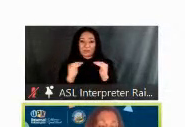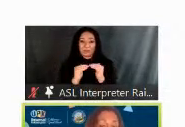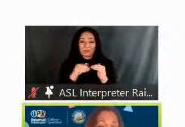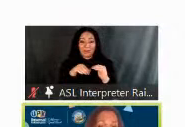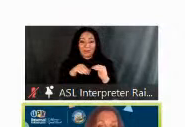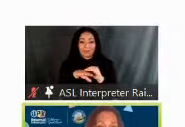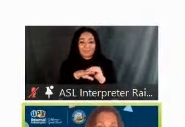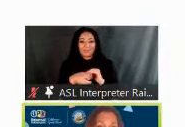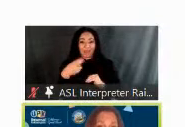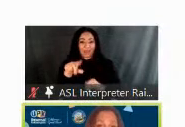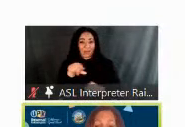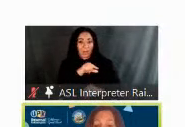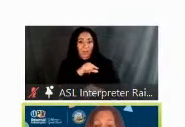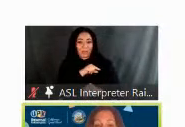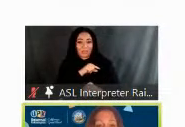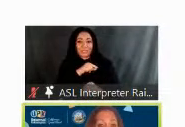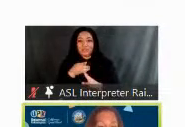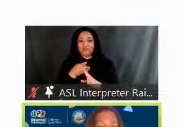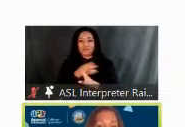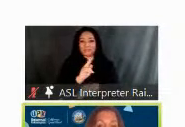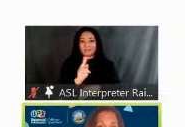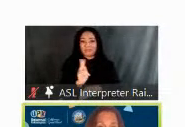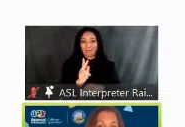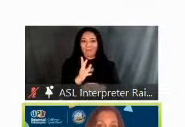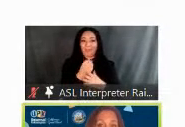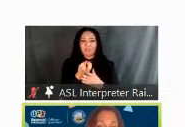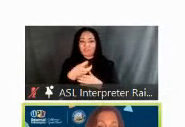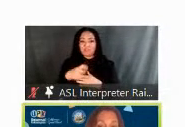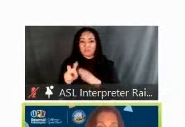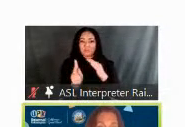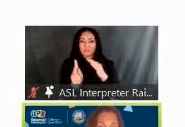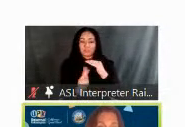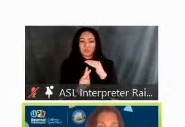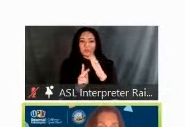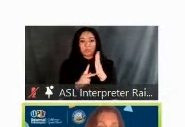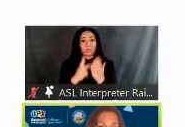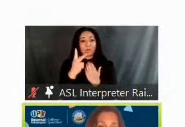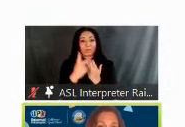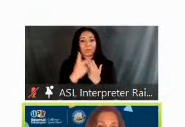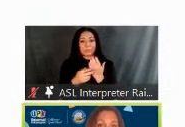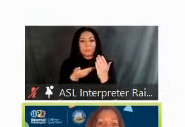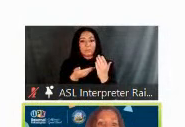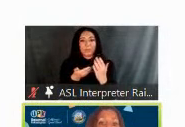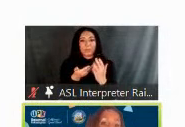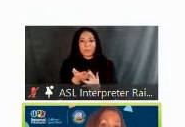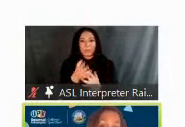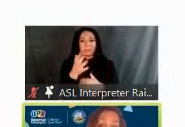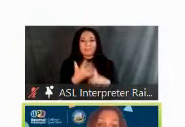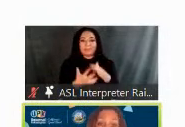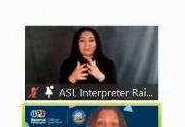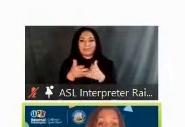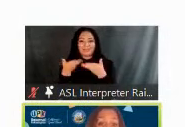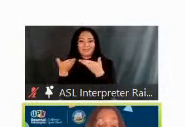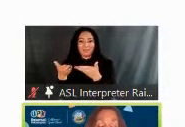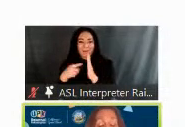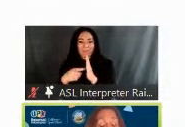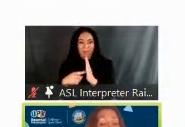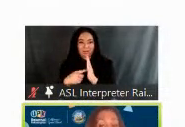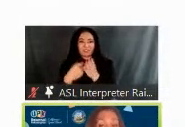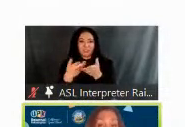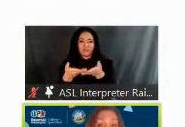the mixed delivery model and across all appropriate settings and funding sources. 3,